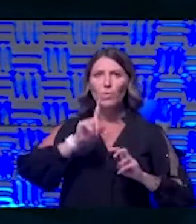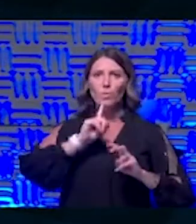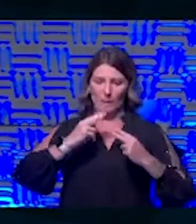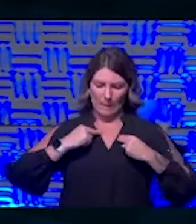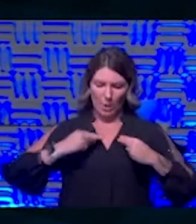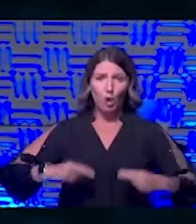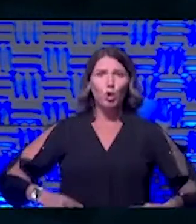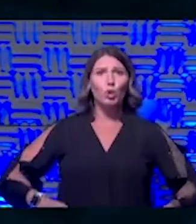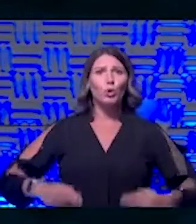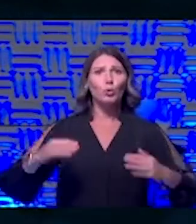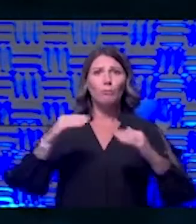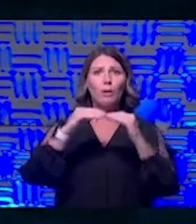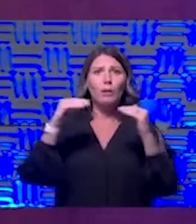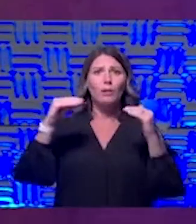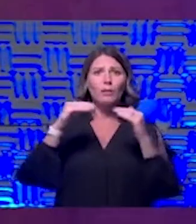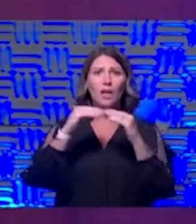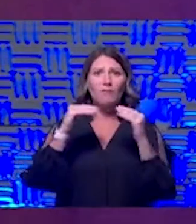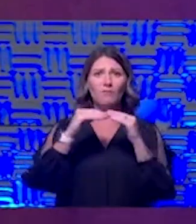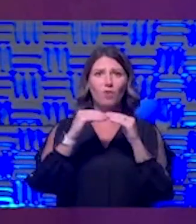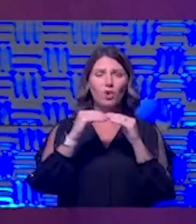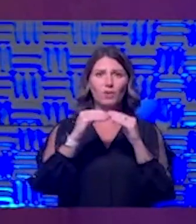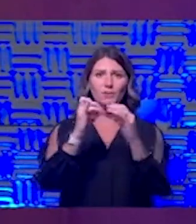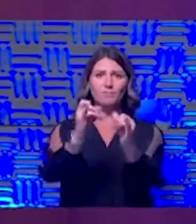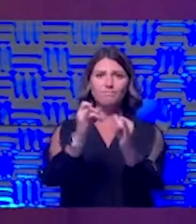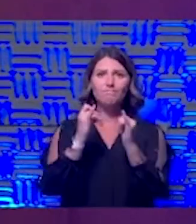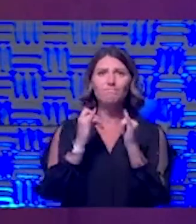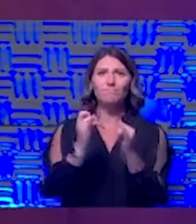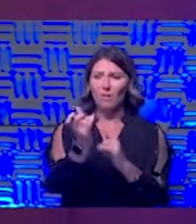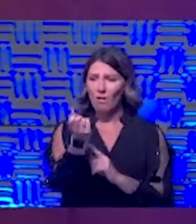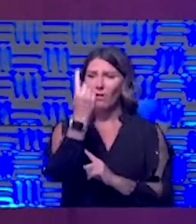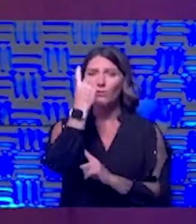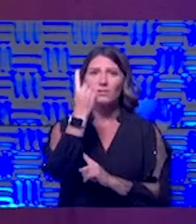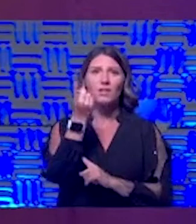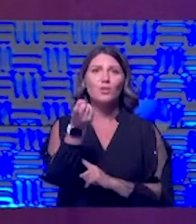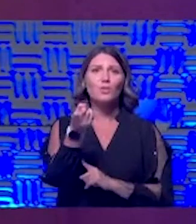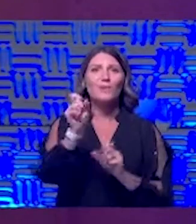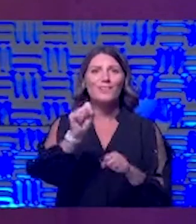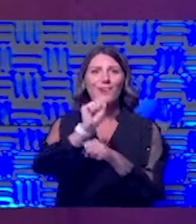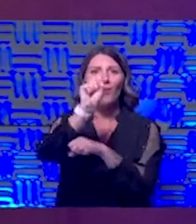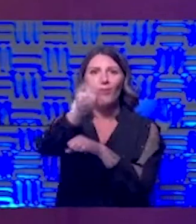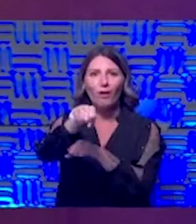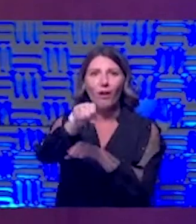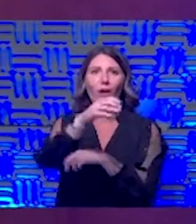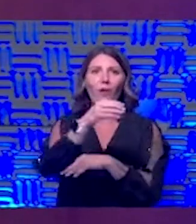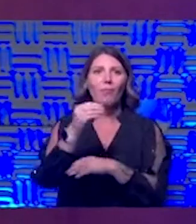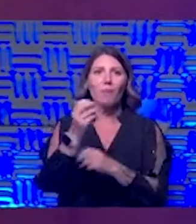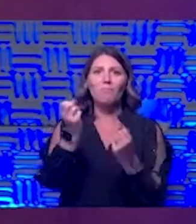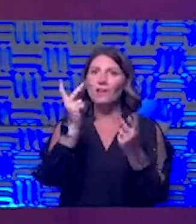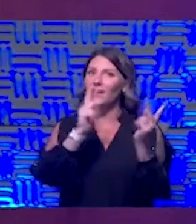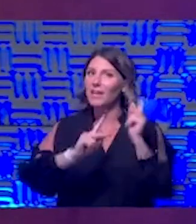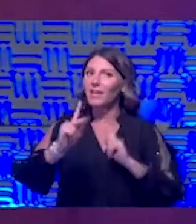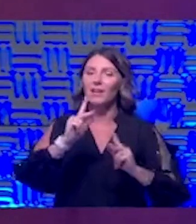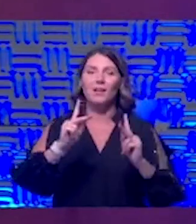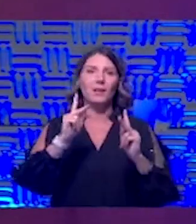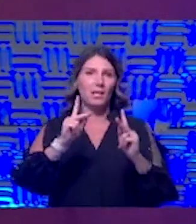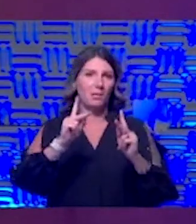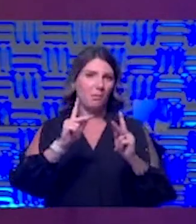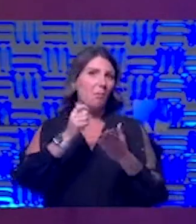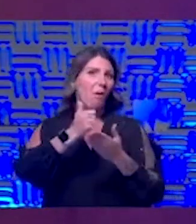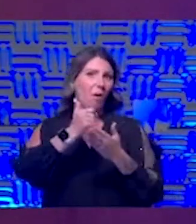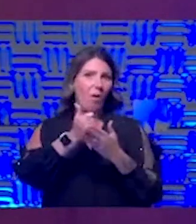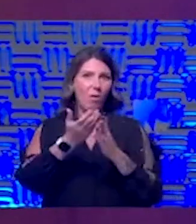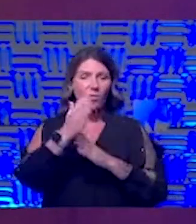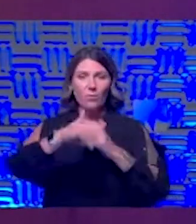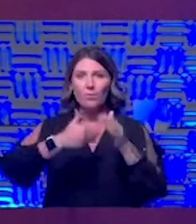really allows you to understand that this is something that you can overcome, and there is a lot of people that can help you through that process.